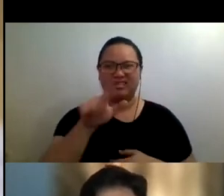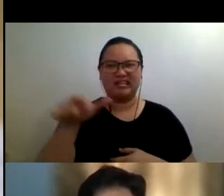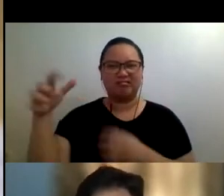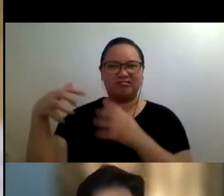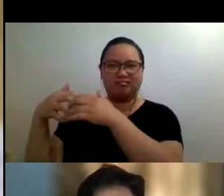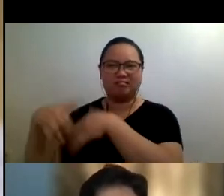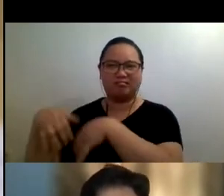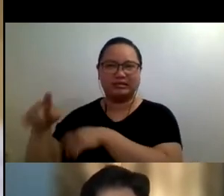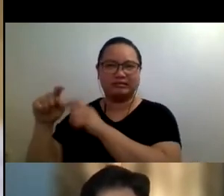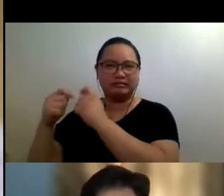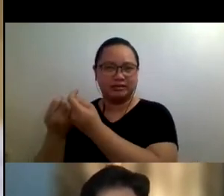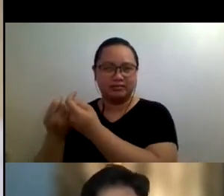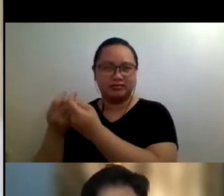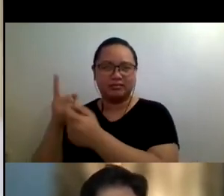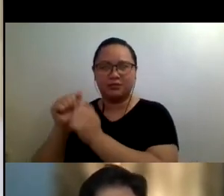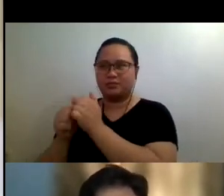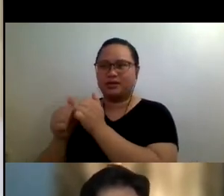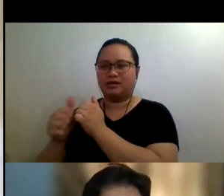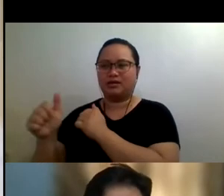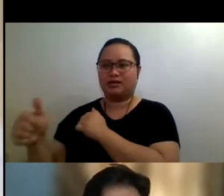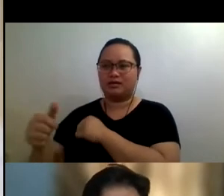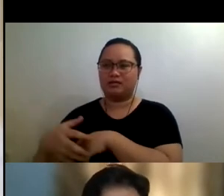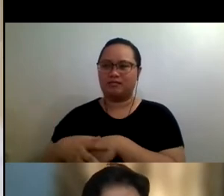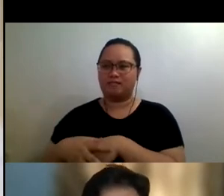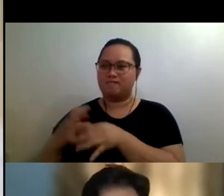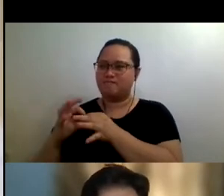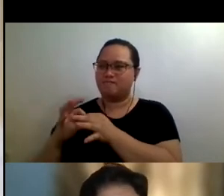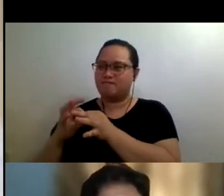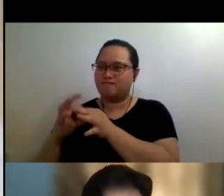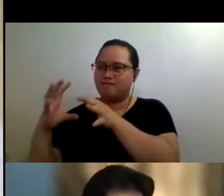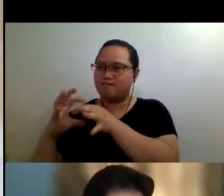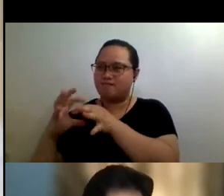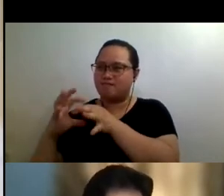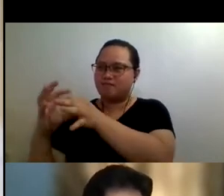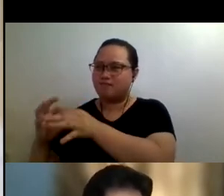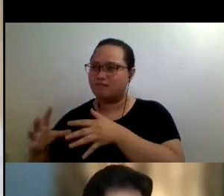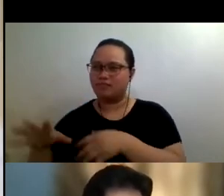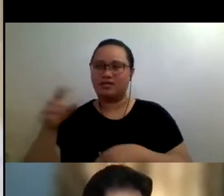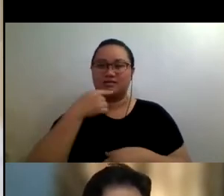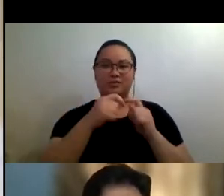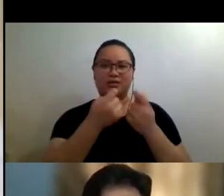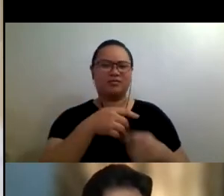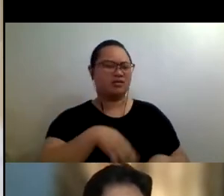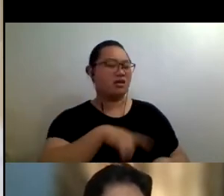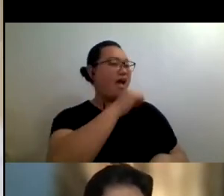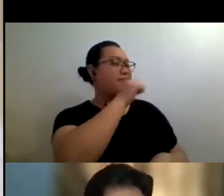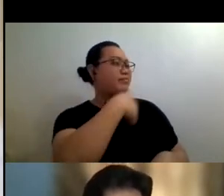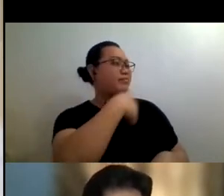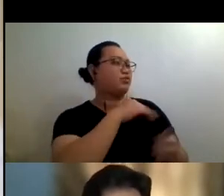A team member once told me, "Don't treat me like one of your students." That shocked